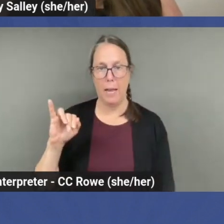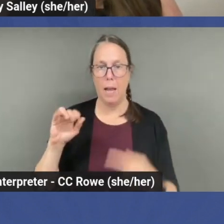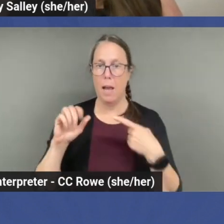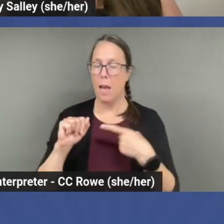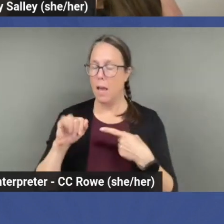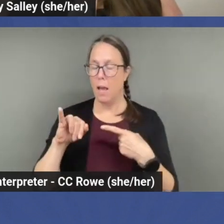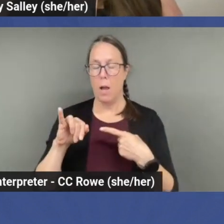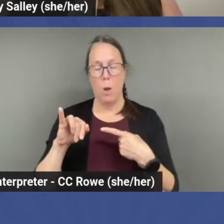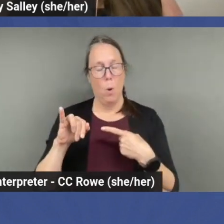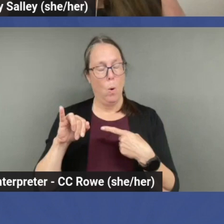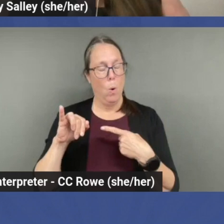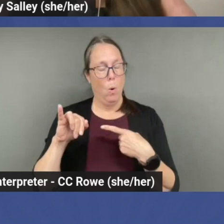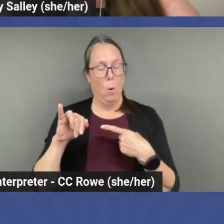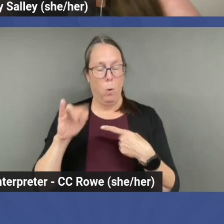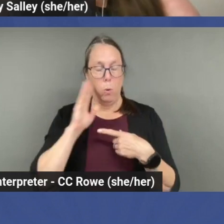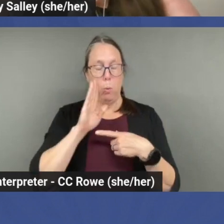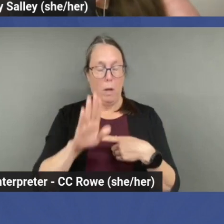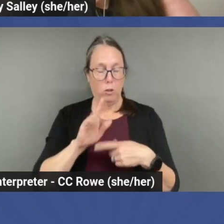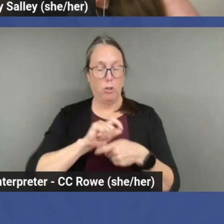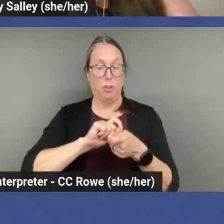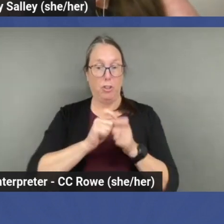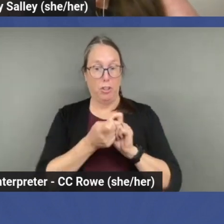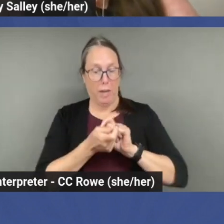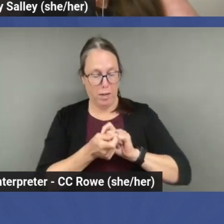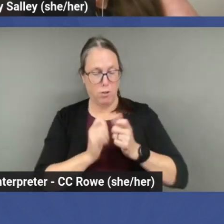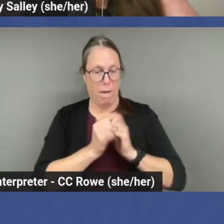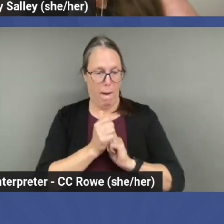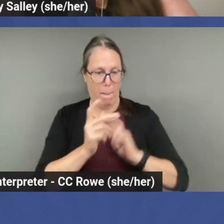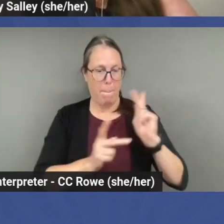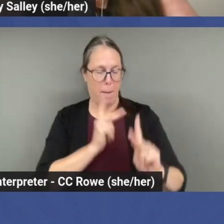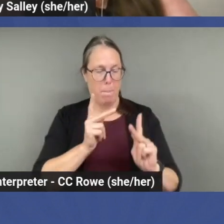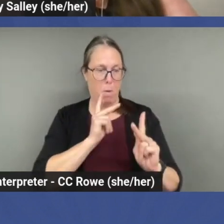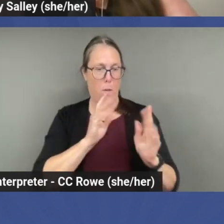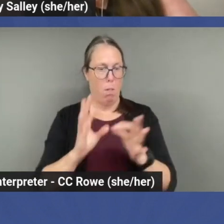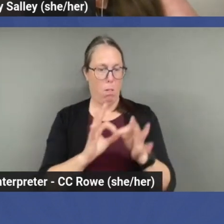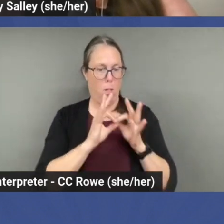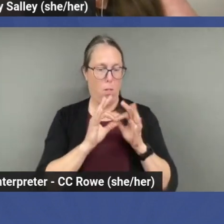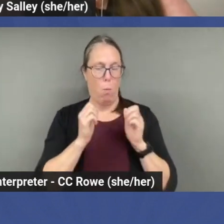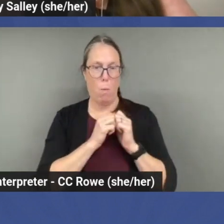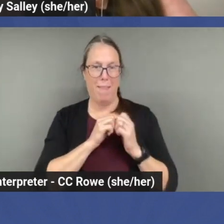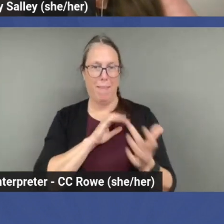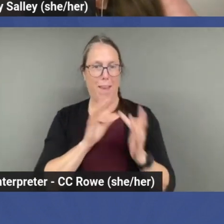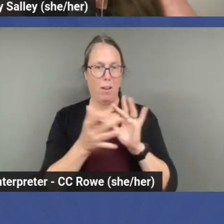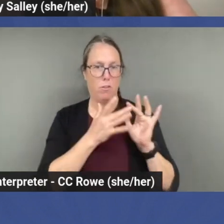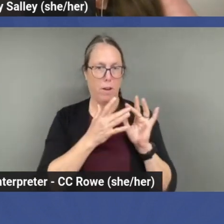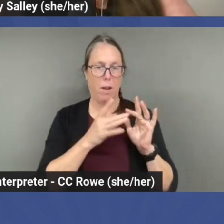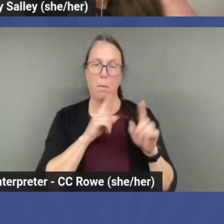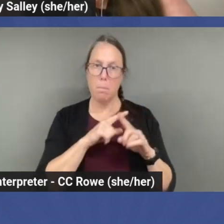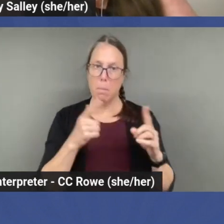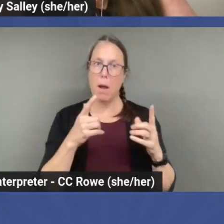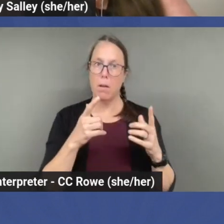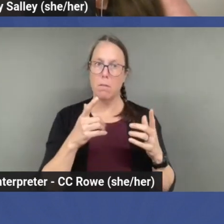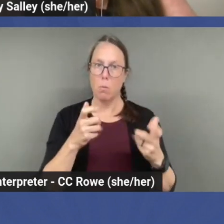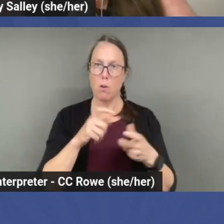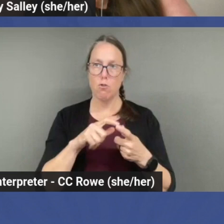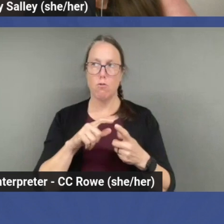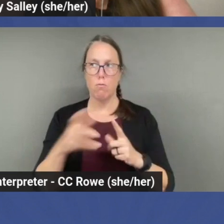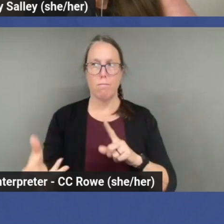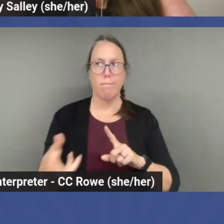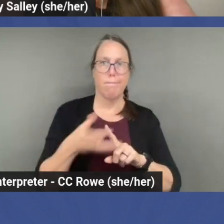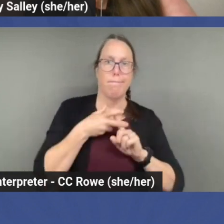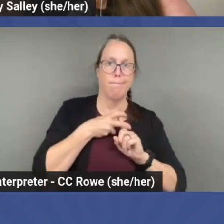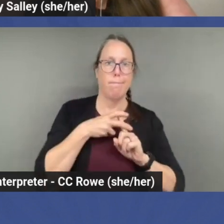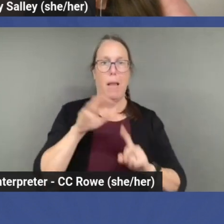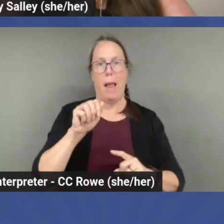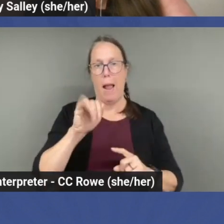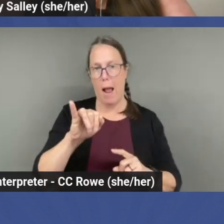is changing results and how people engage with the internet. To teach them about abortion, no? Because depending on the